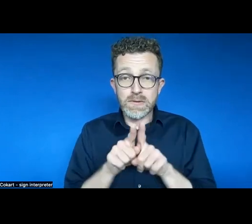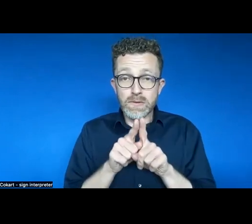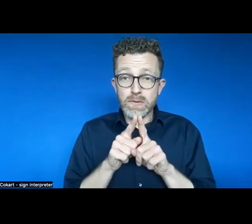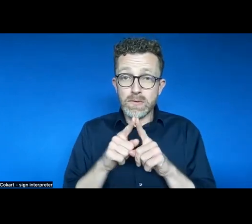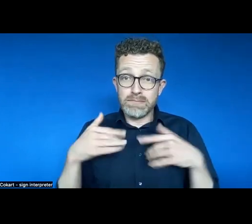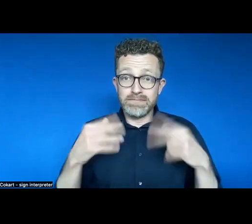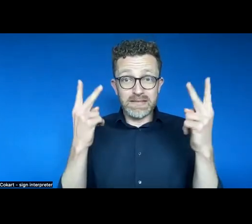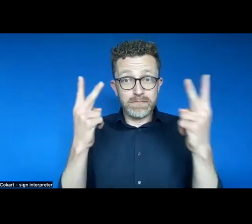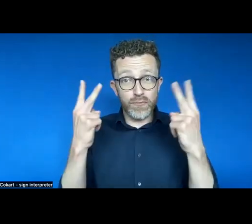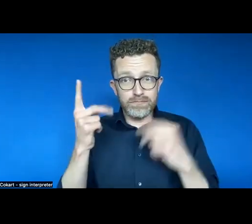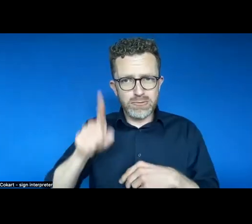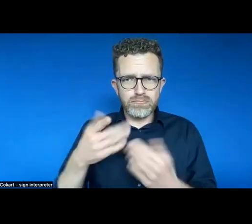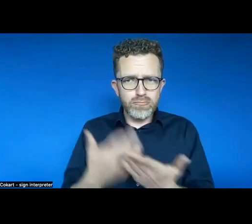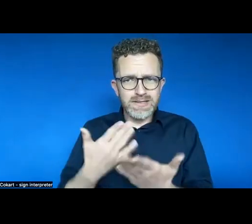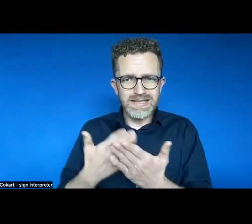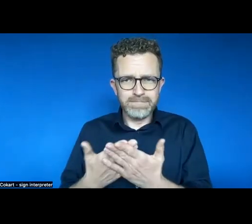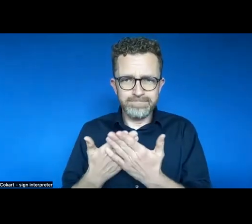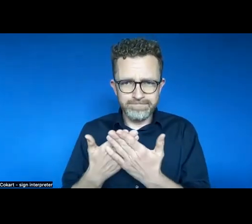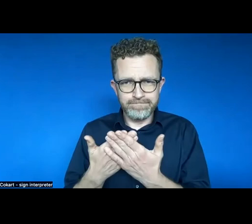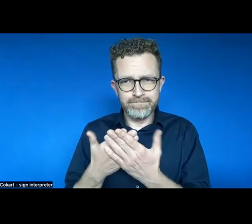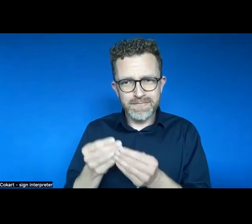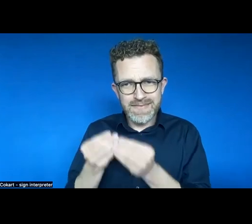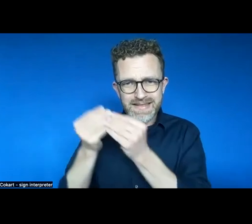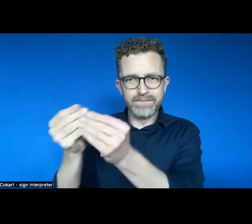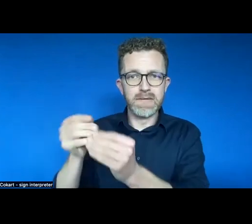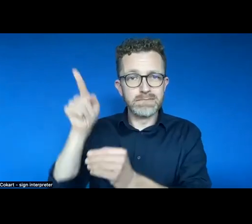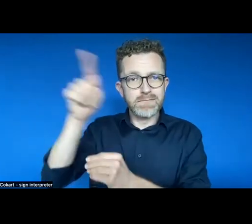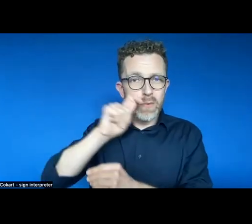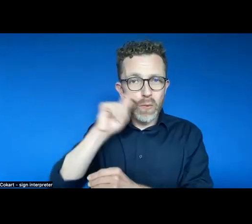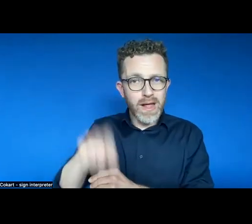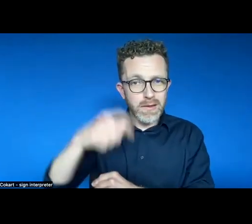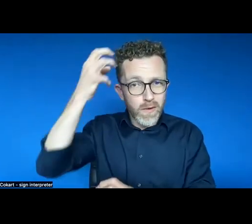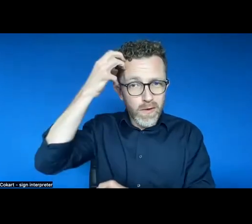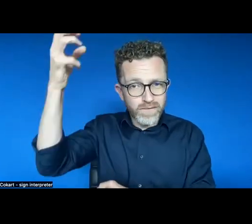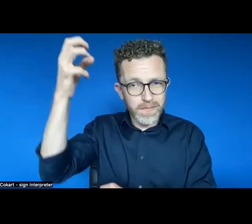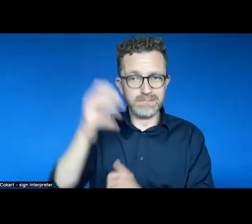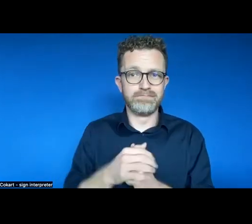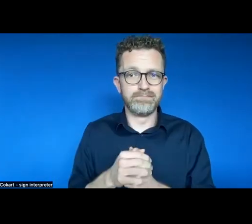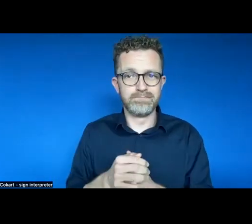As we understood from our conversation with different stakeholders from Ukraine,